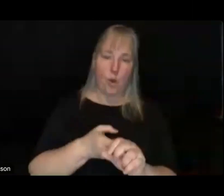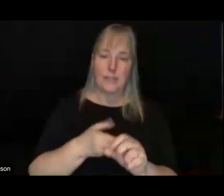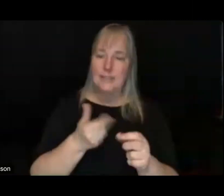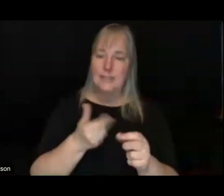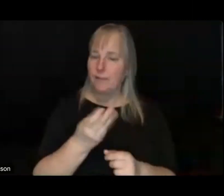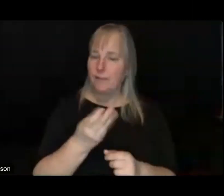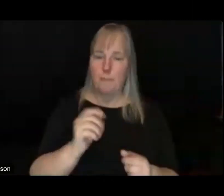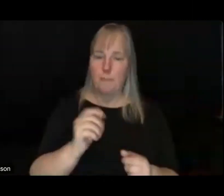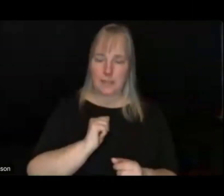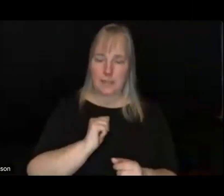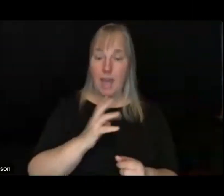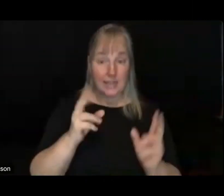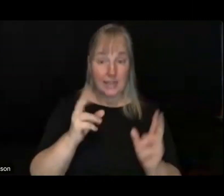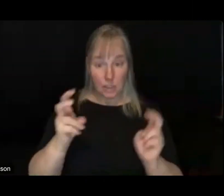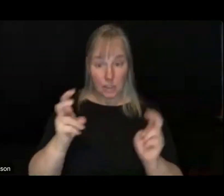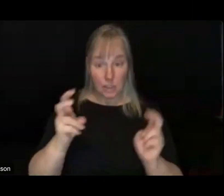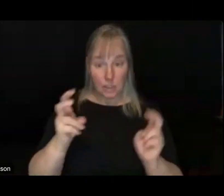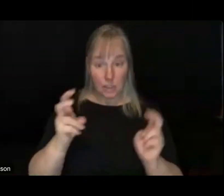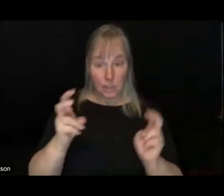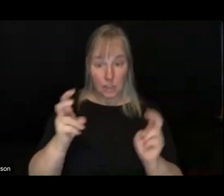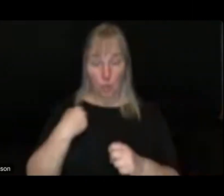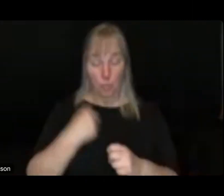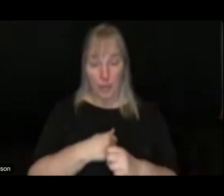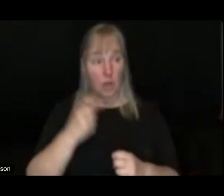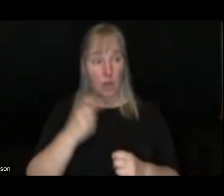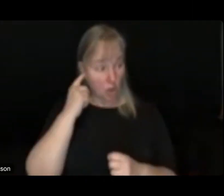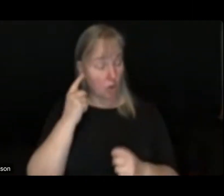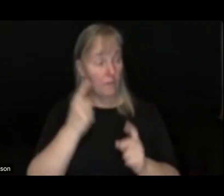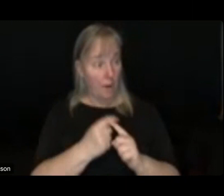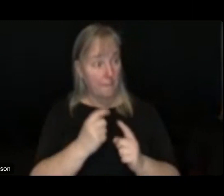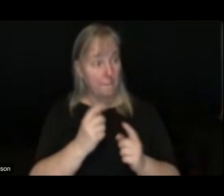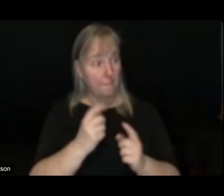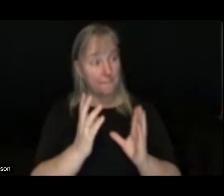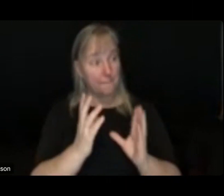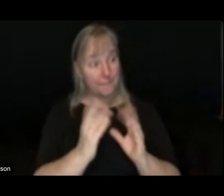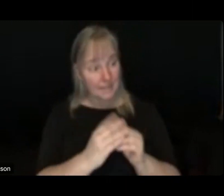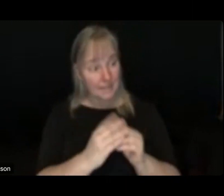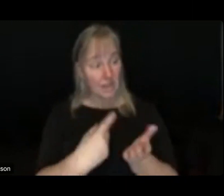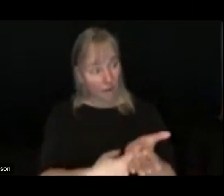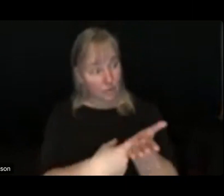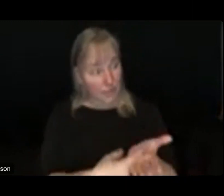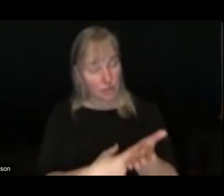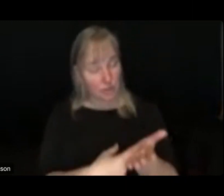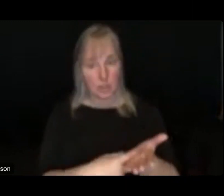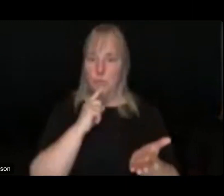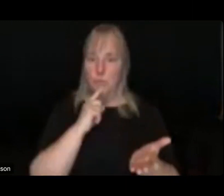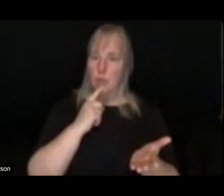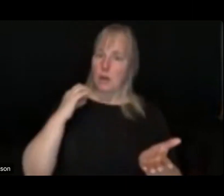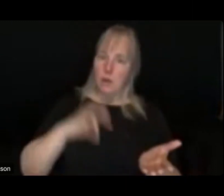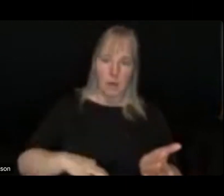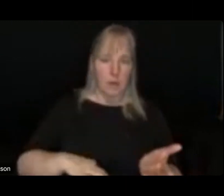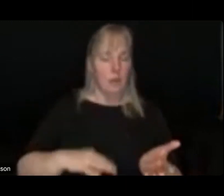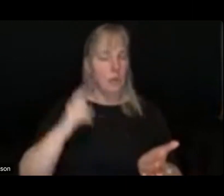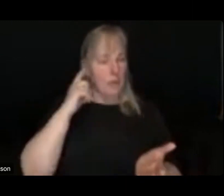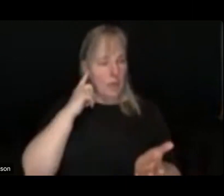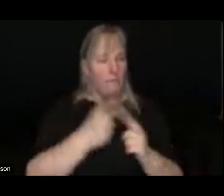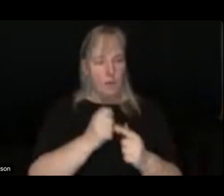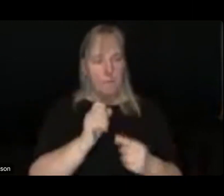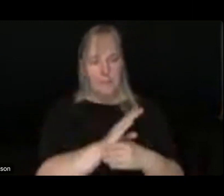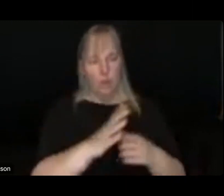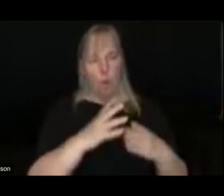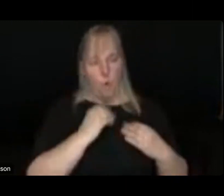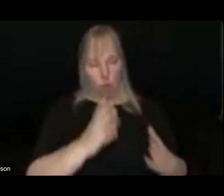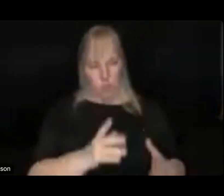those meetings and conversations, it was really helpful to hear from the business owners where they were. A lot of people are